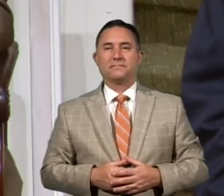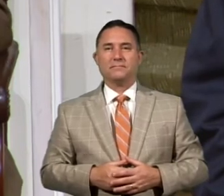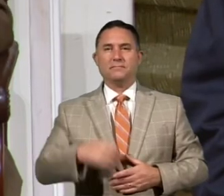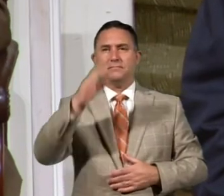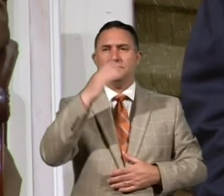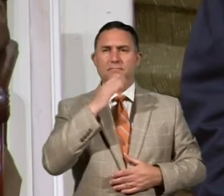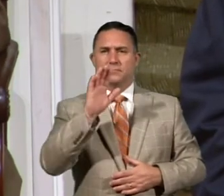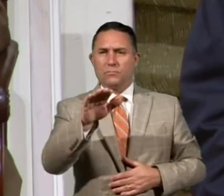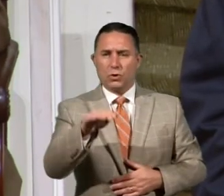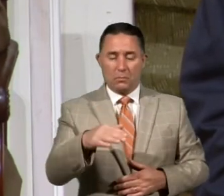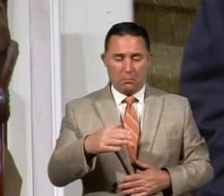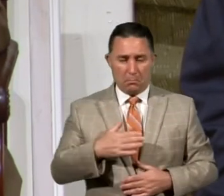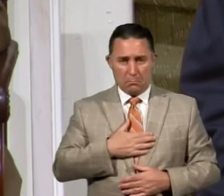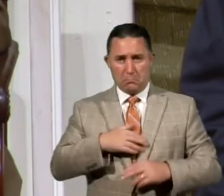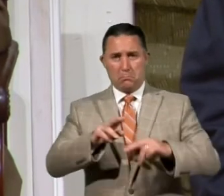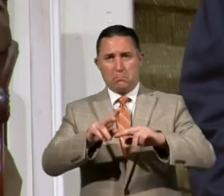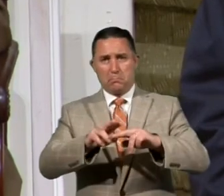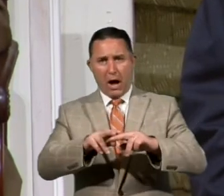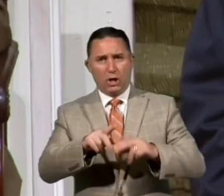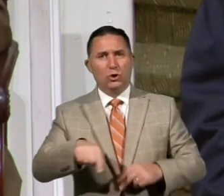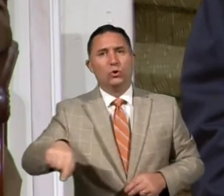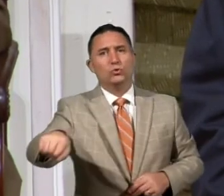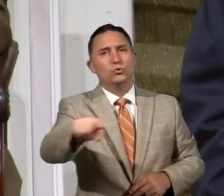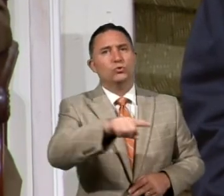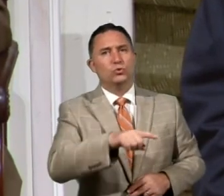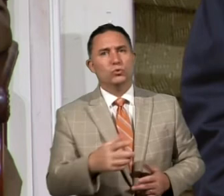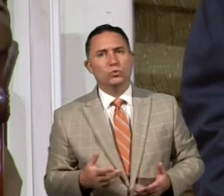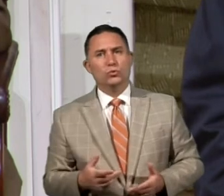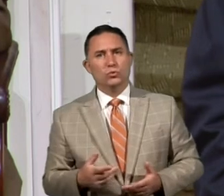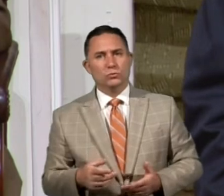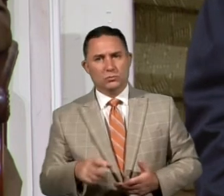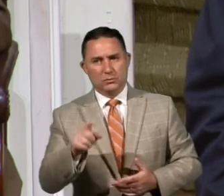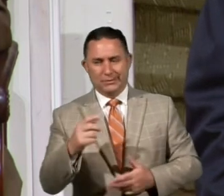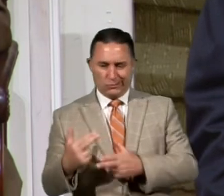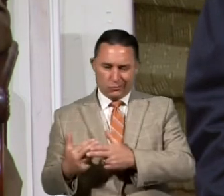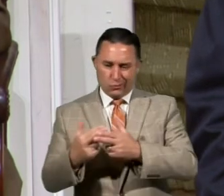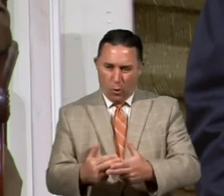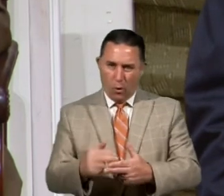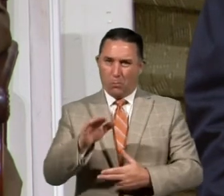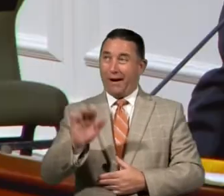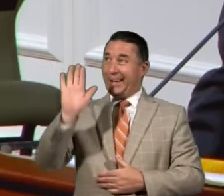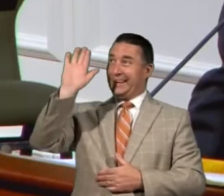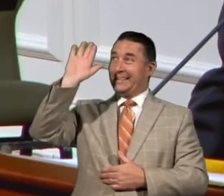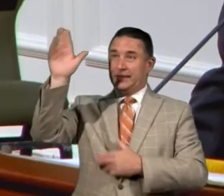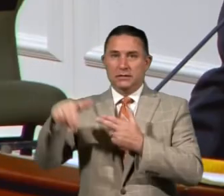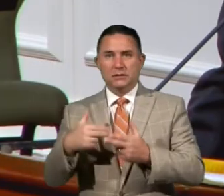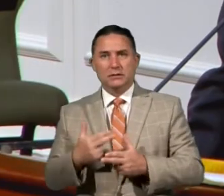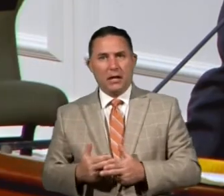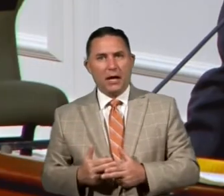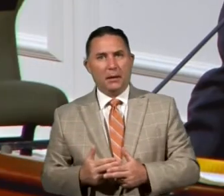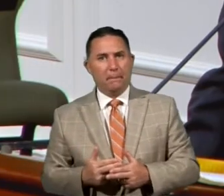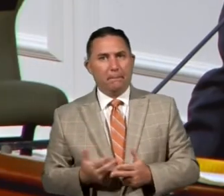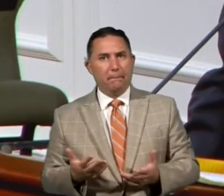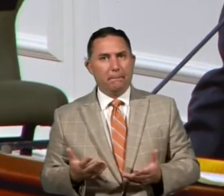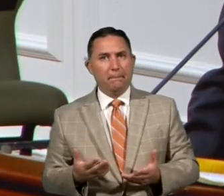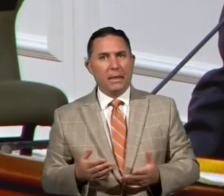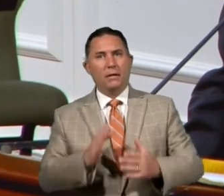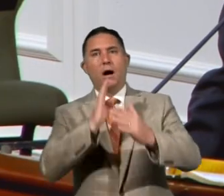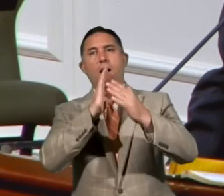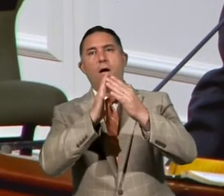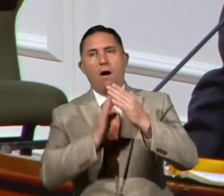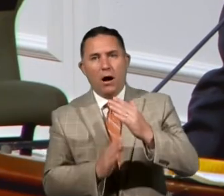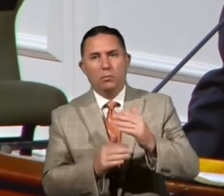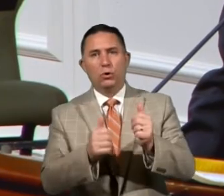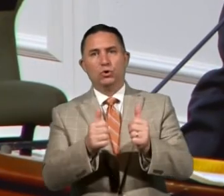God says, listen, you're my salt. You got to be called by his name. And you got to